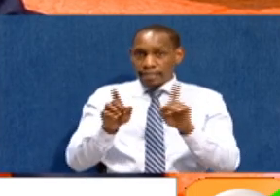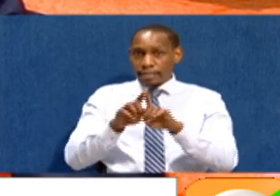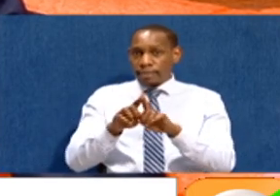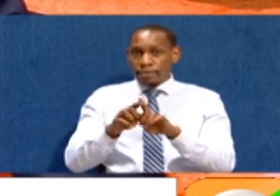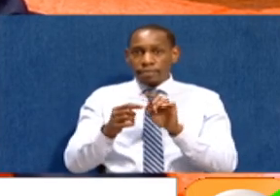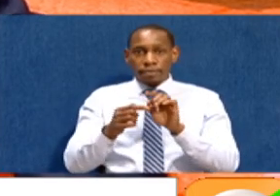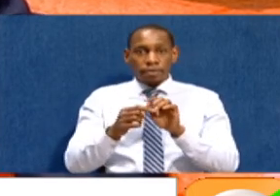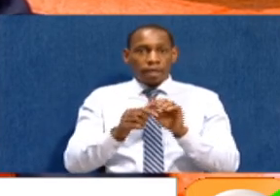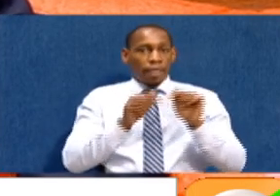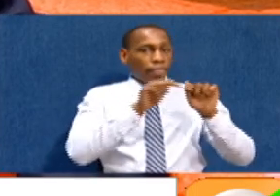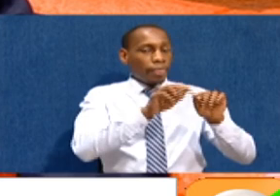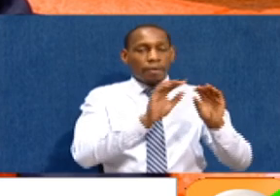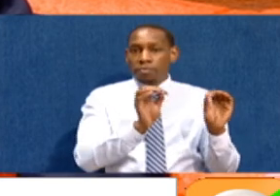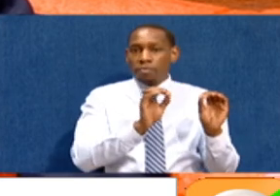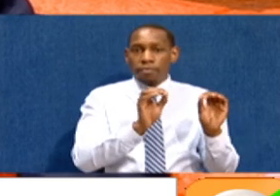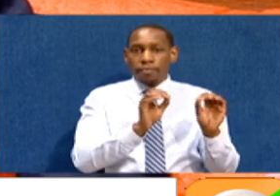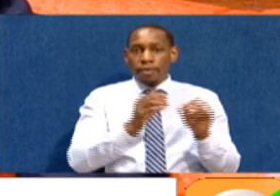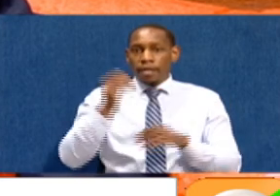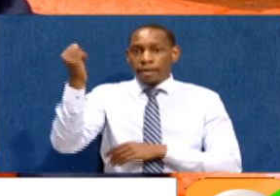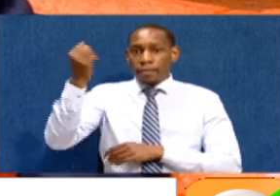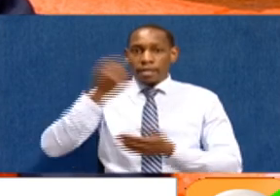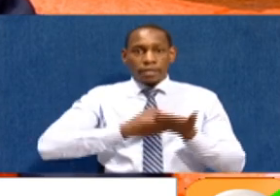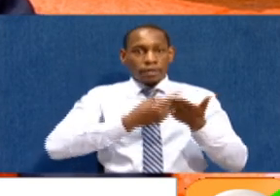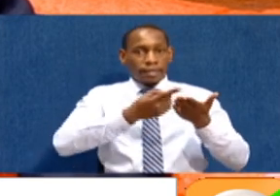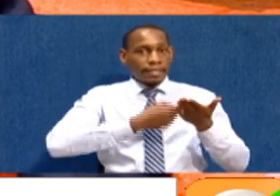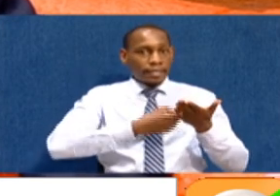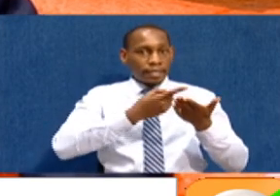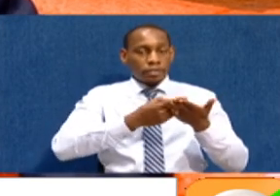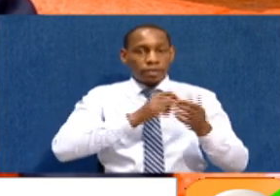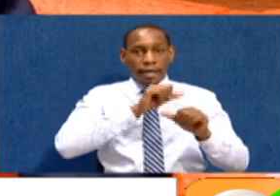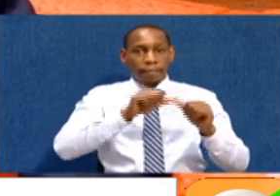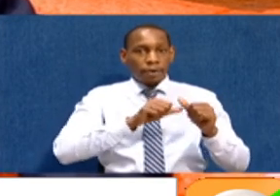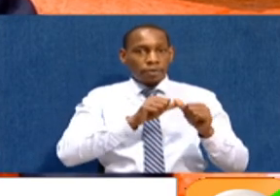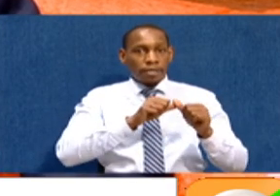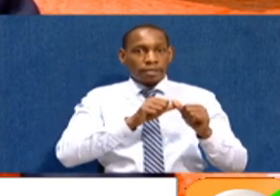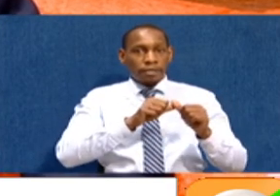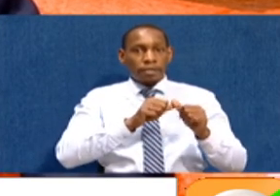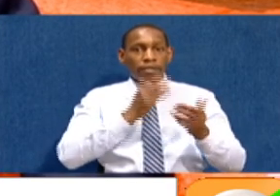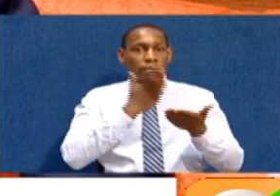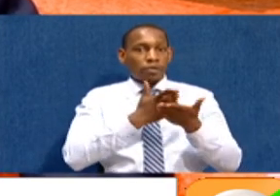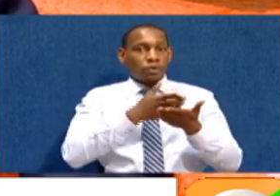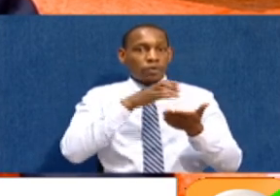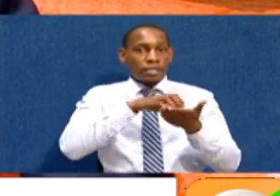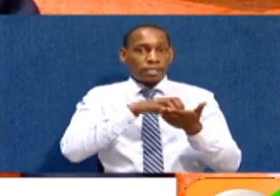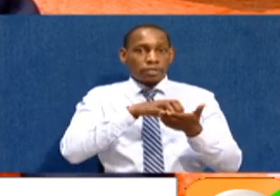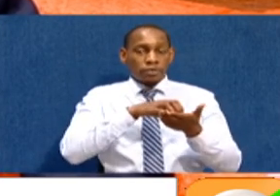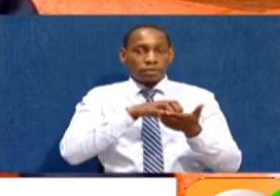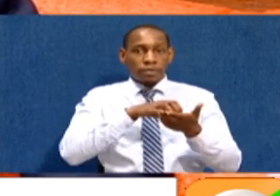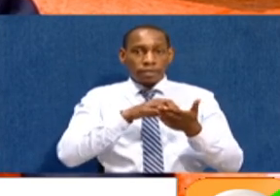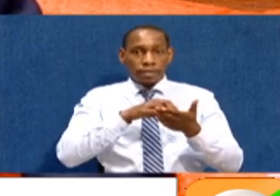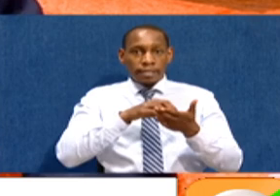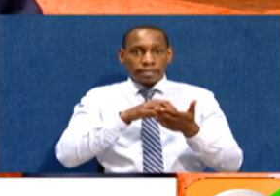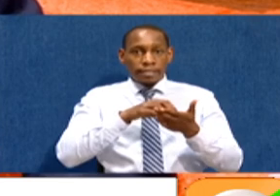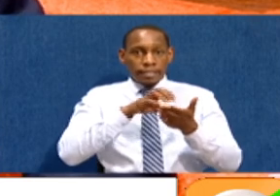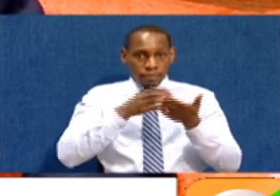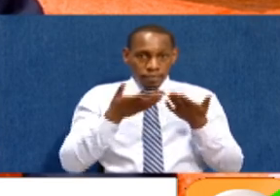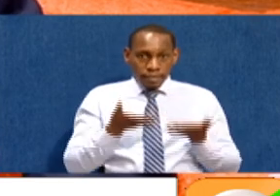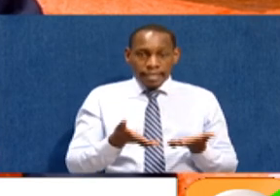not demonize political conversations about the true status of our existence